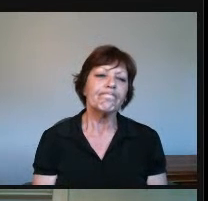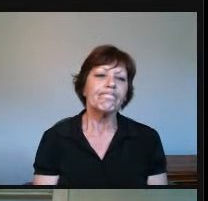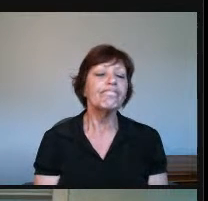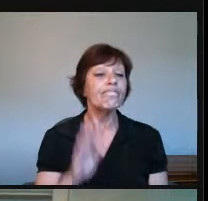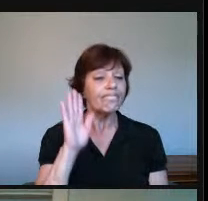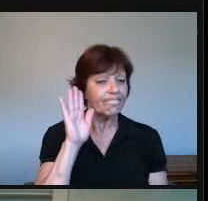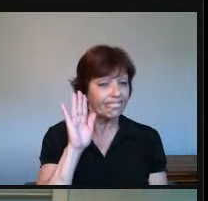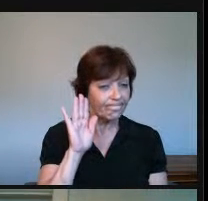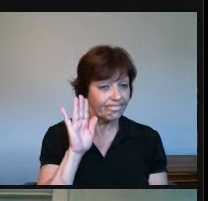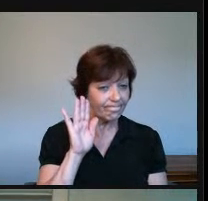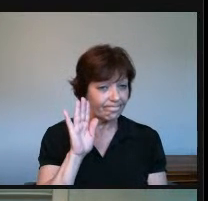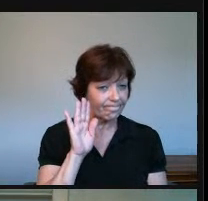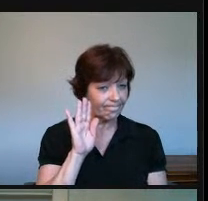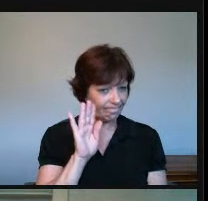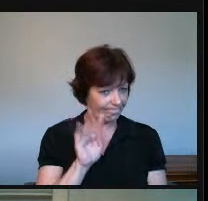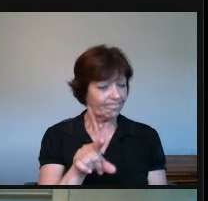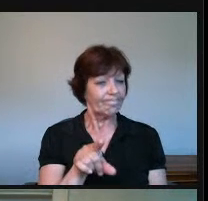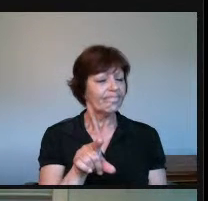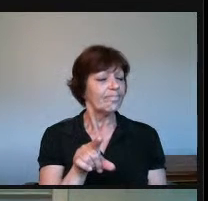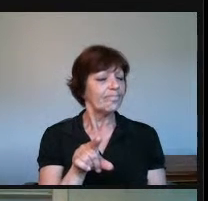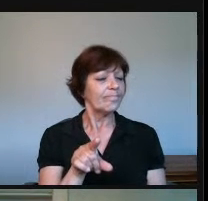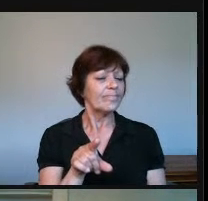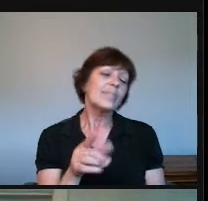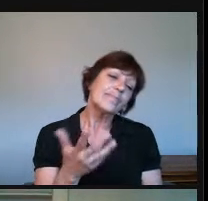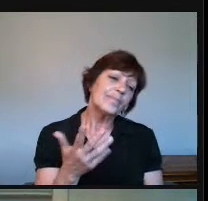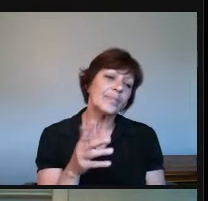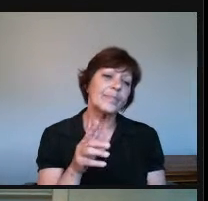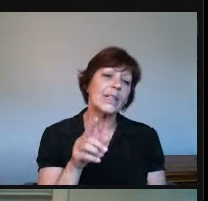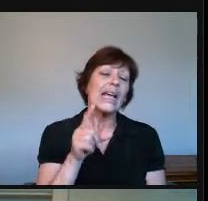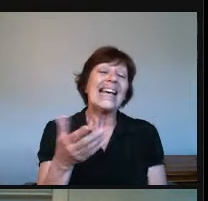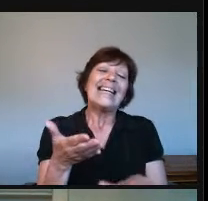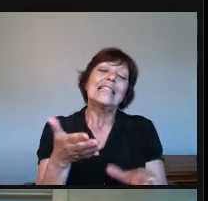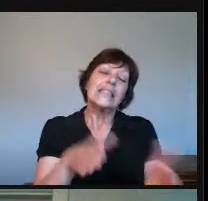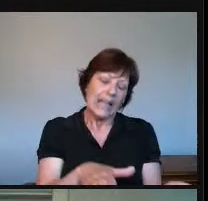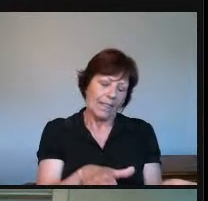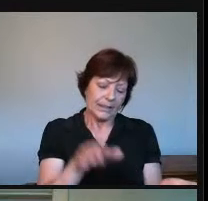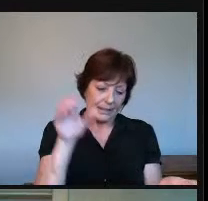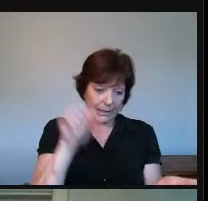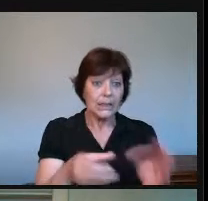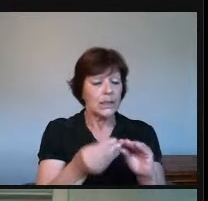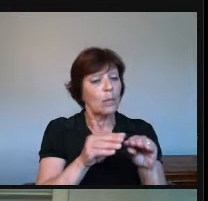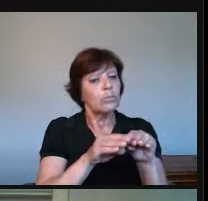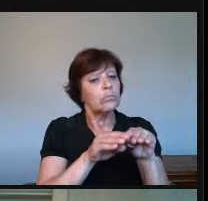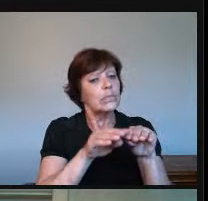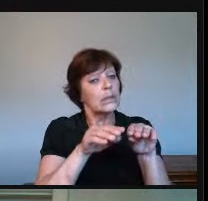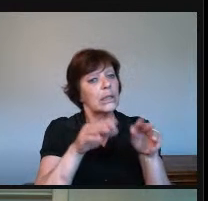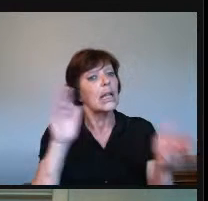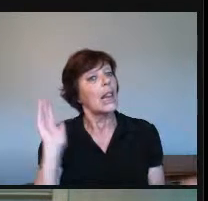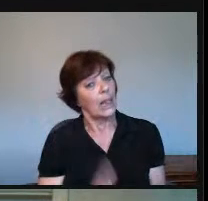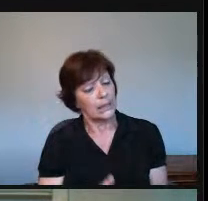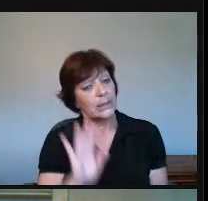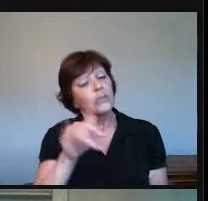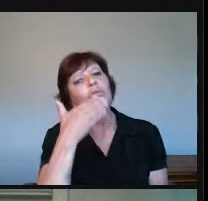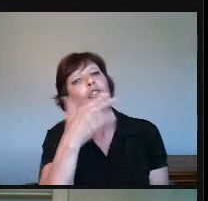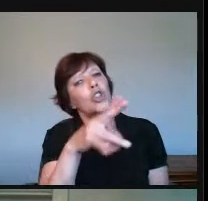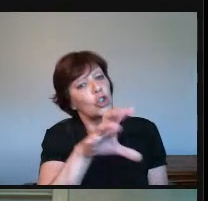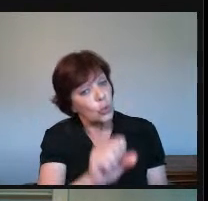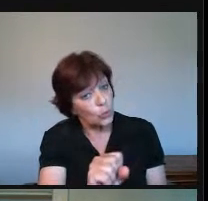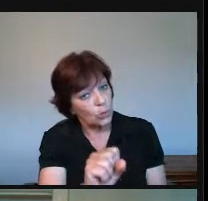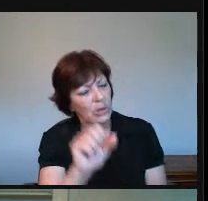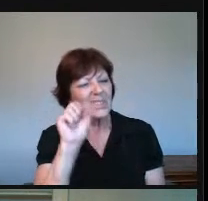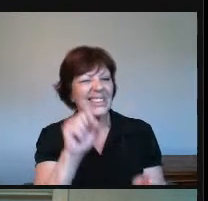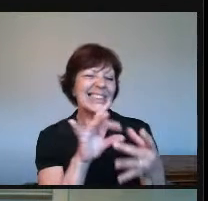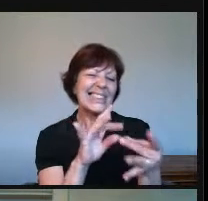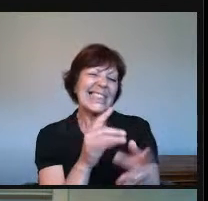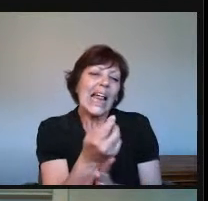And that there's been, well, the deaths have been down, and that's good news. I can talk a little bit